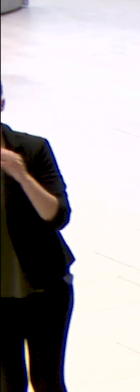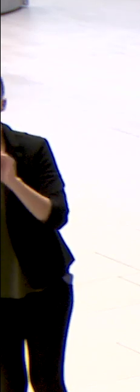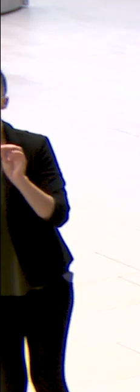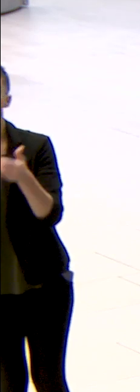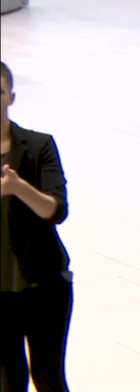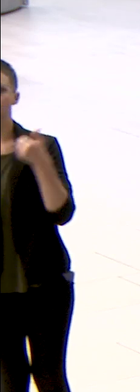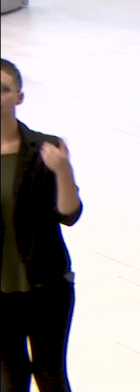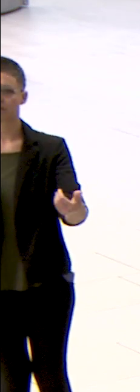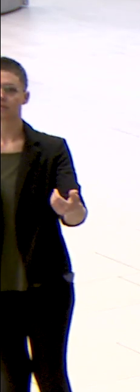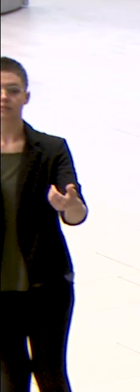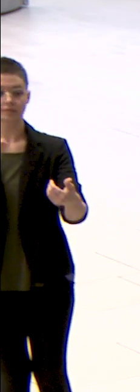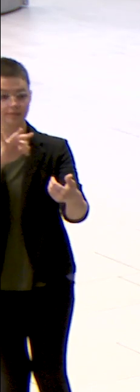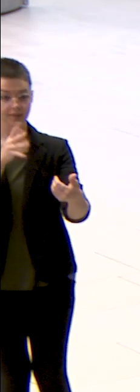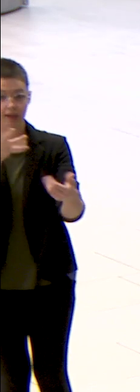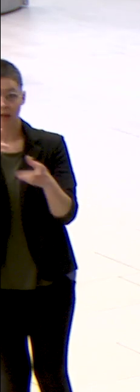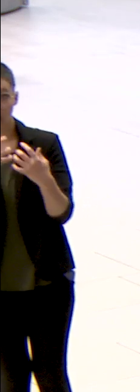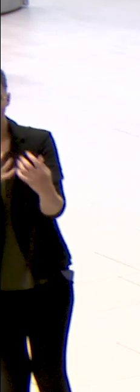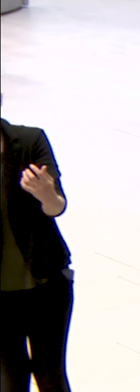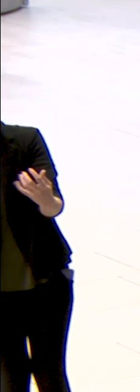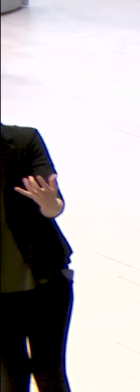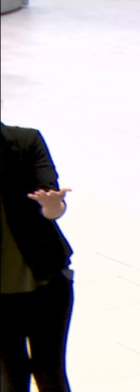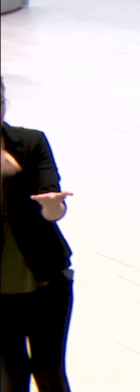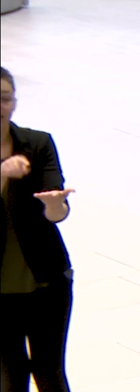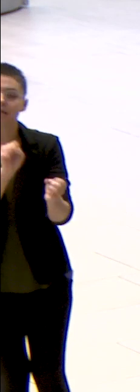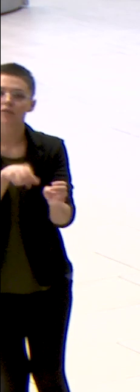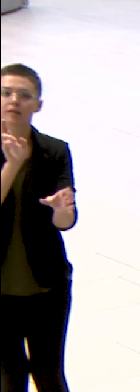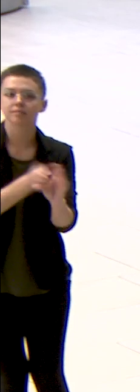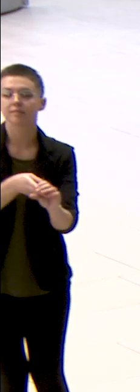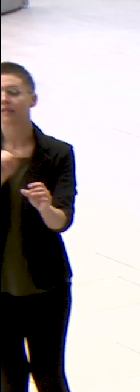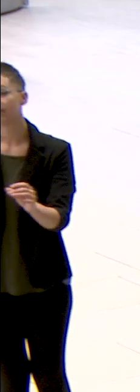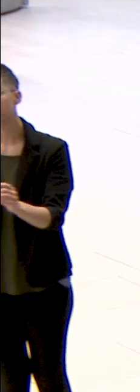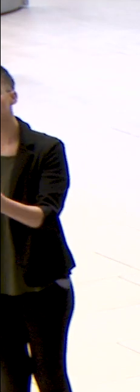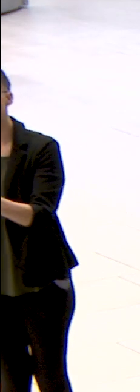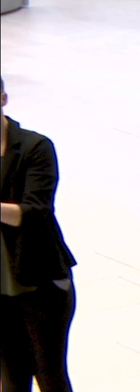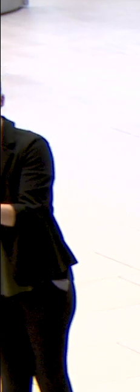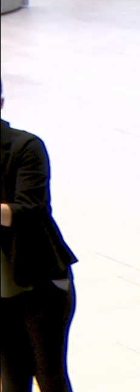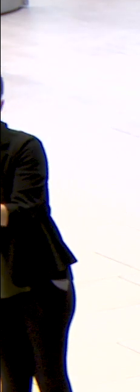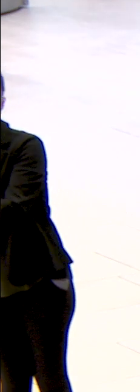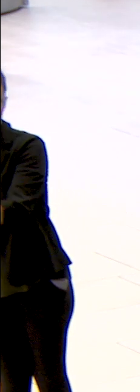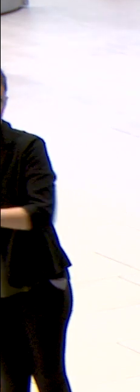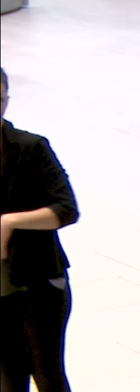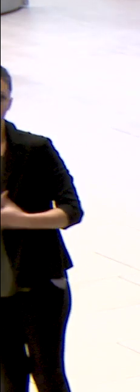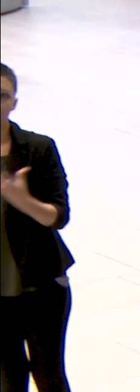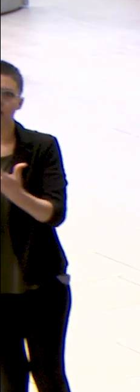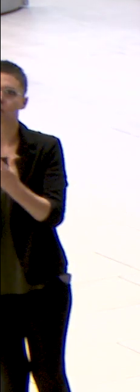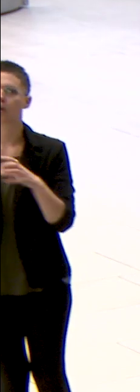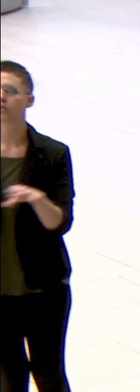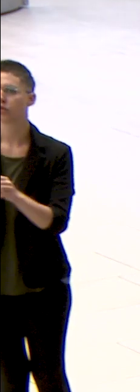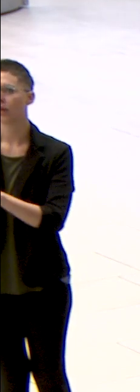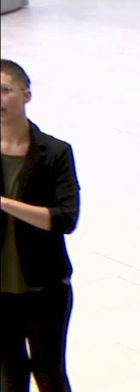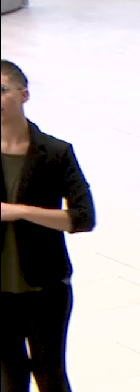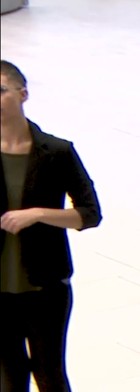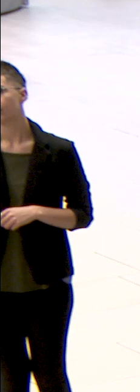That Matter to have its own runway to really be a resource and a destination for the community. There's a lot we want to do with that brand. And